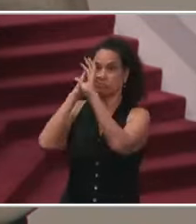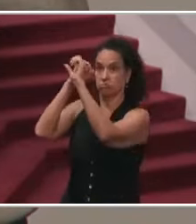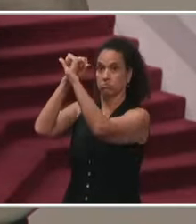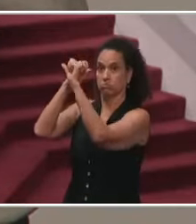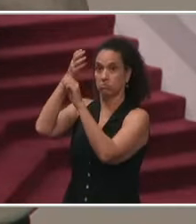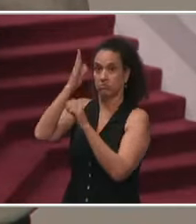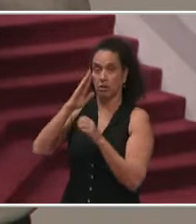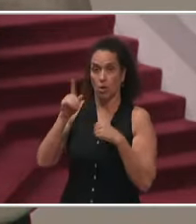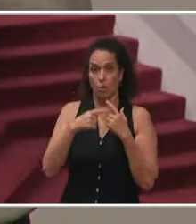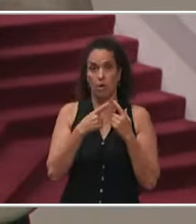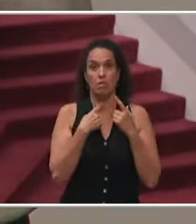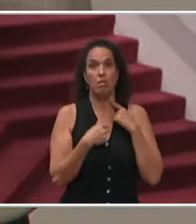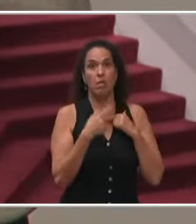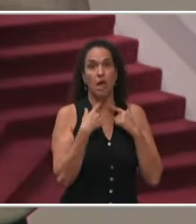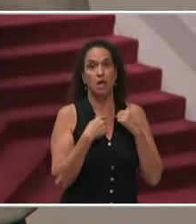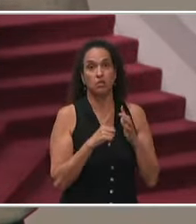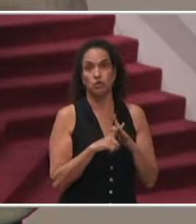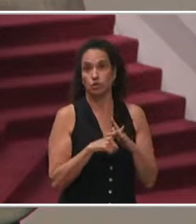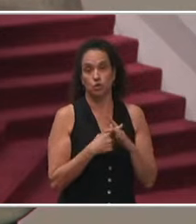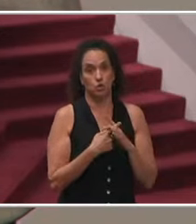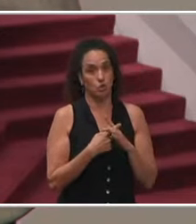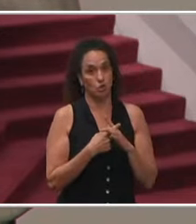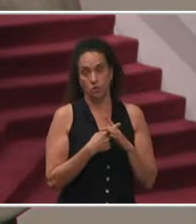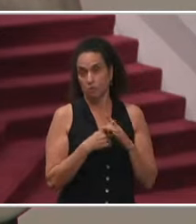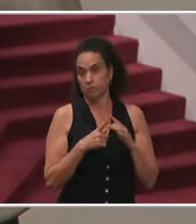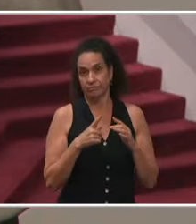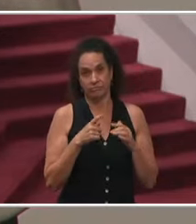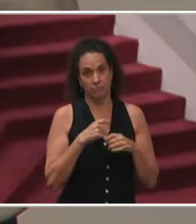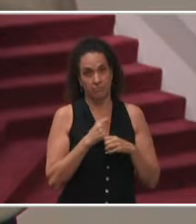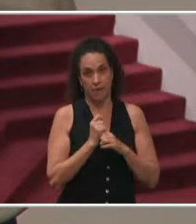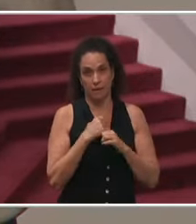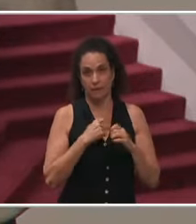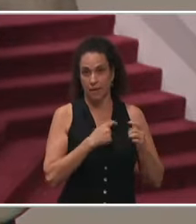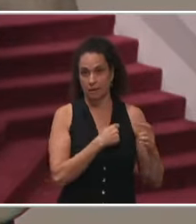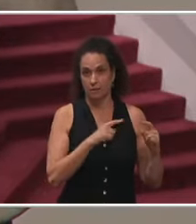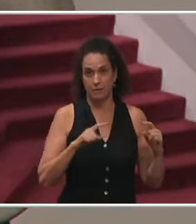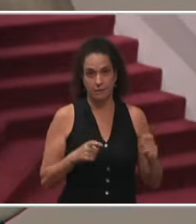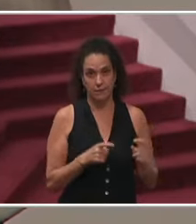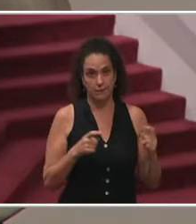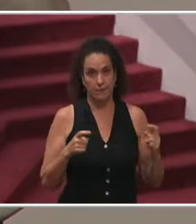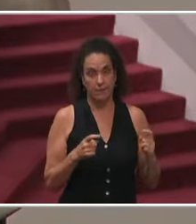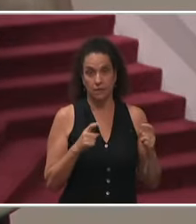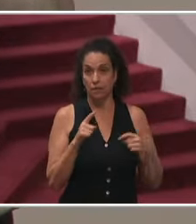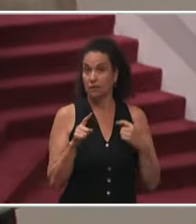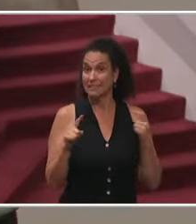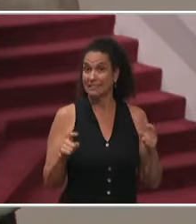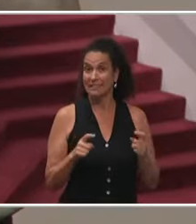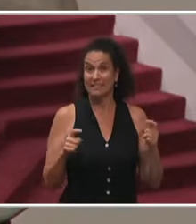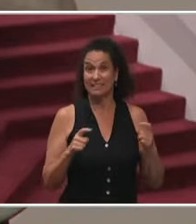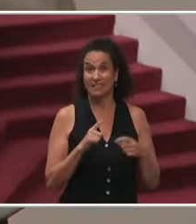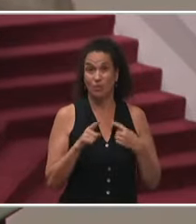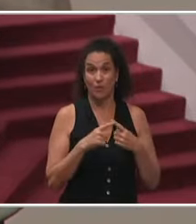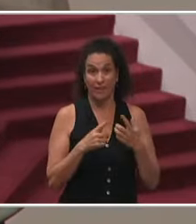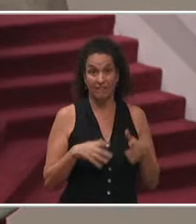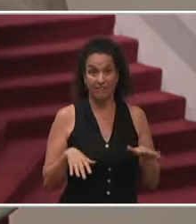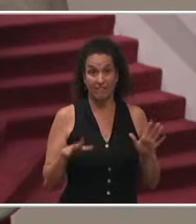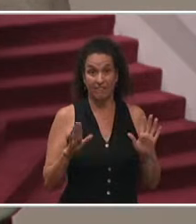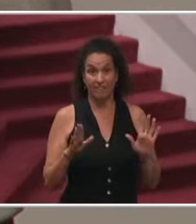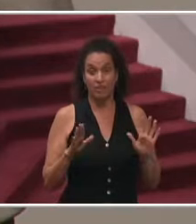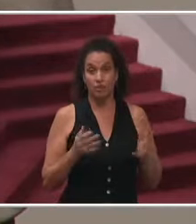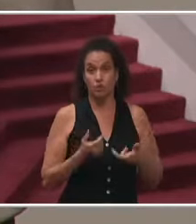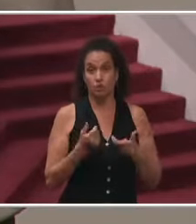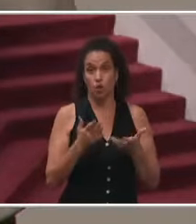hath conceived, it brings us forth sin, and sin, when it is finished, bringeth forth death.